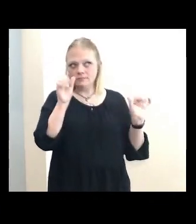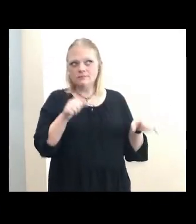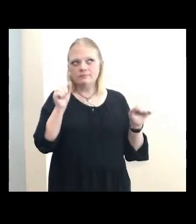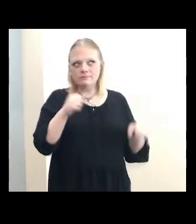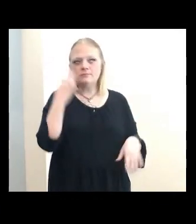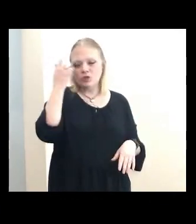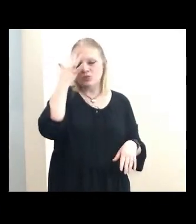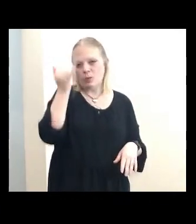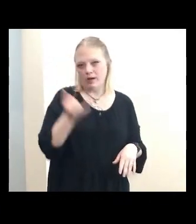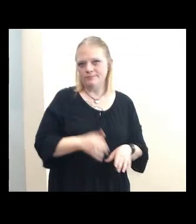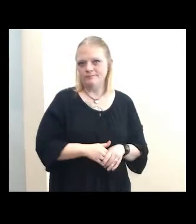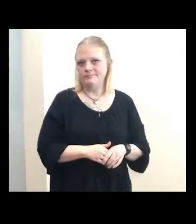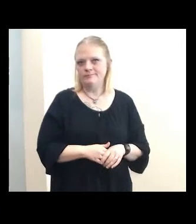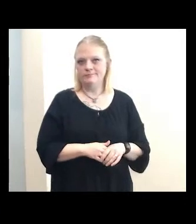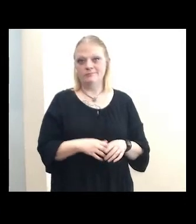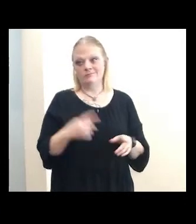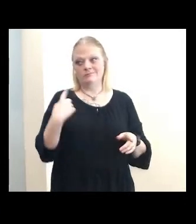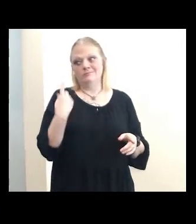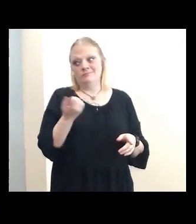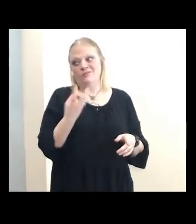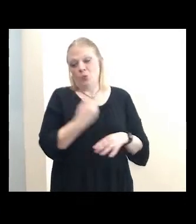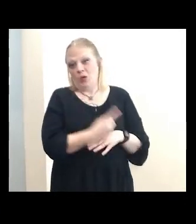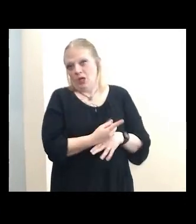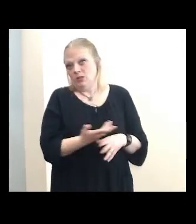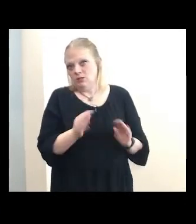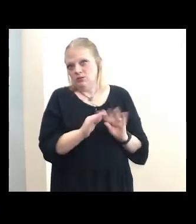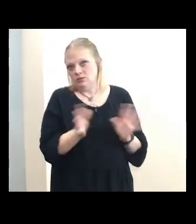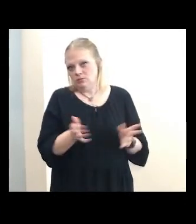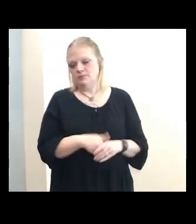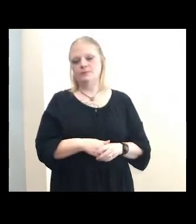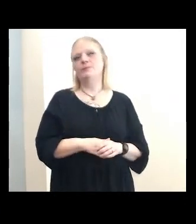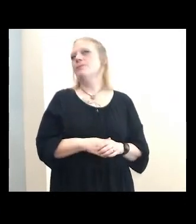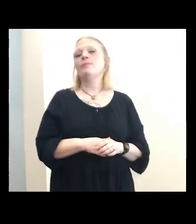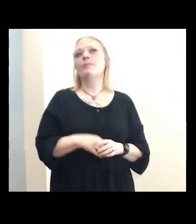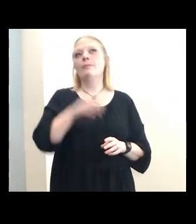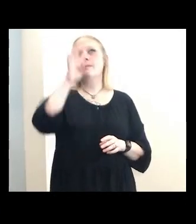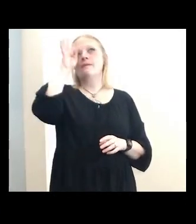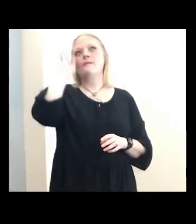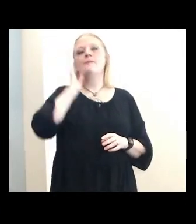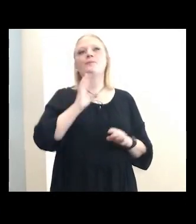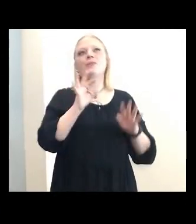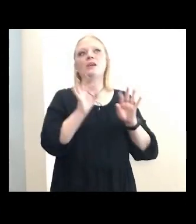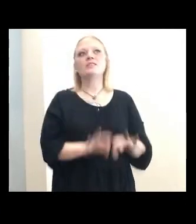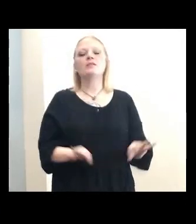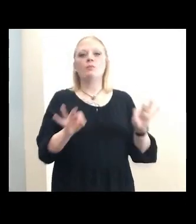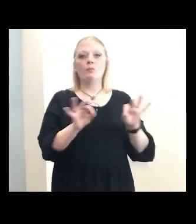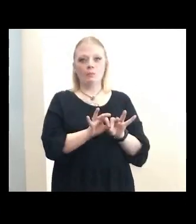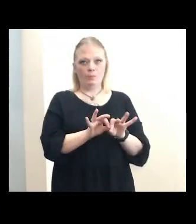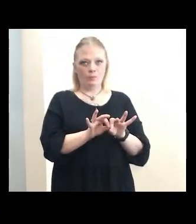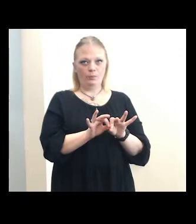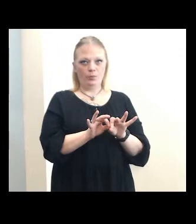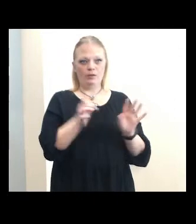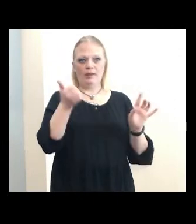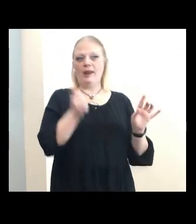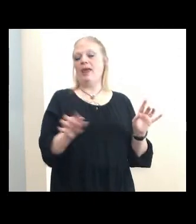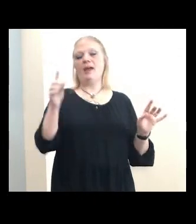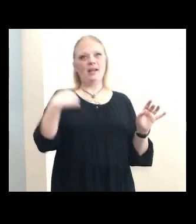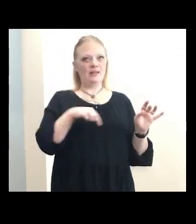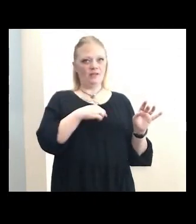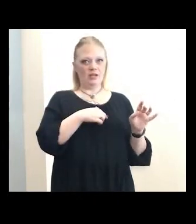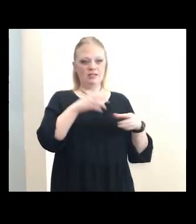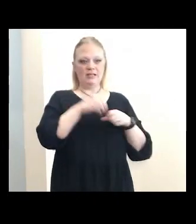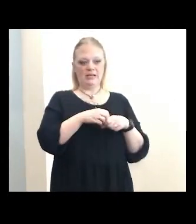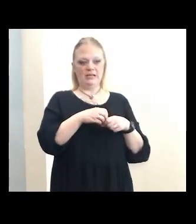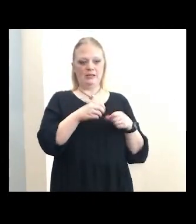why, at least in the last few days. It's important that any of us that are in